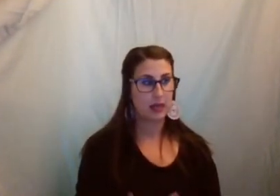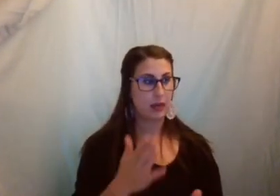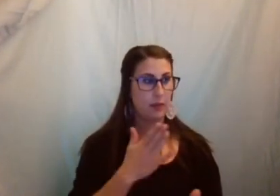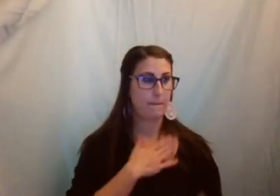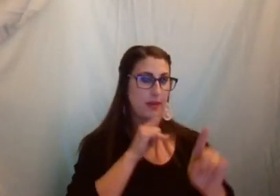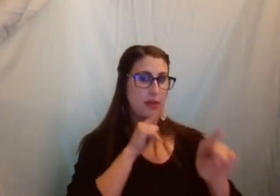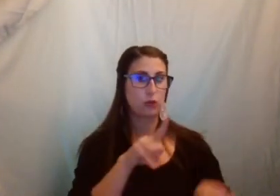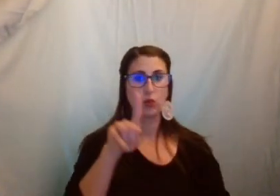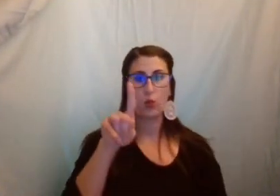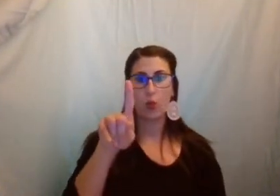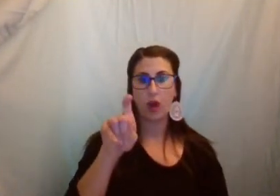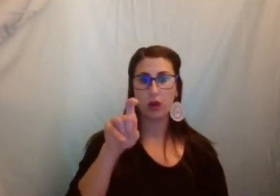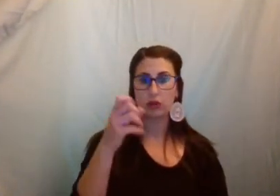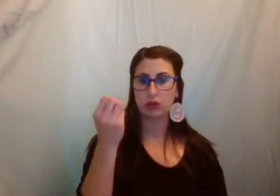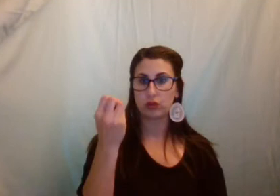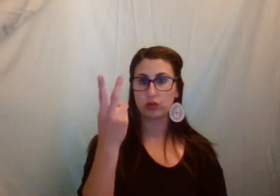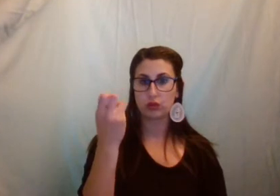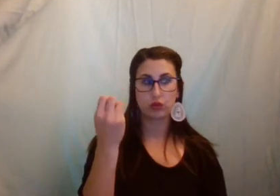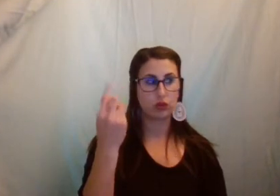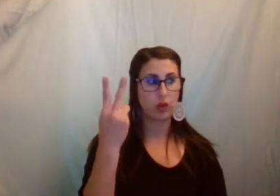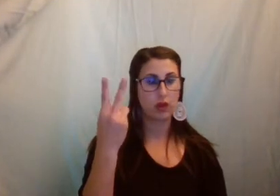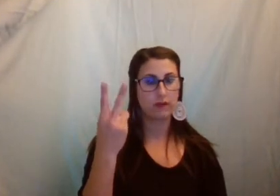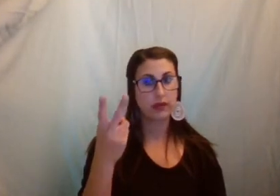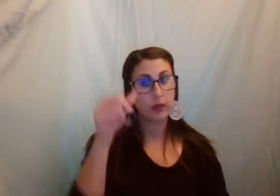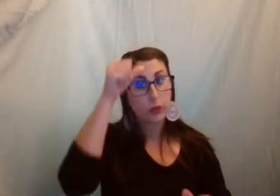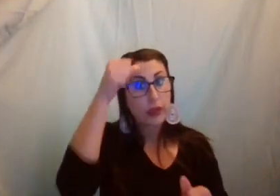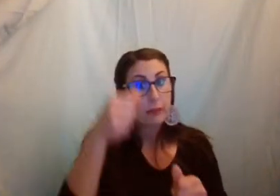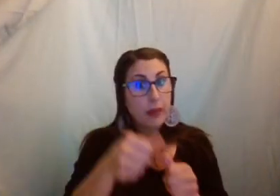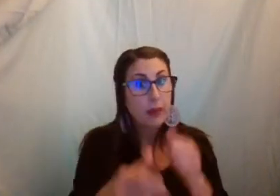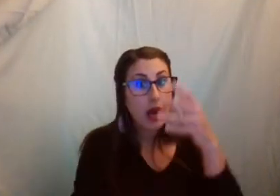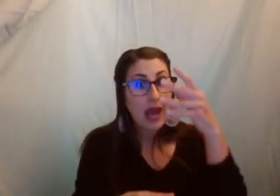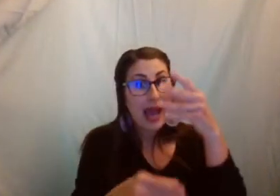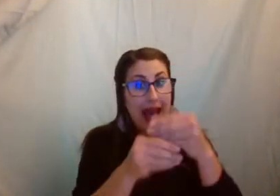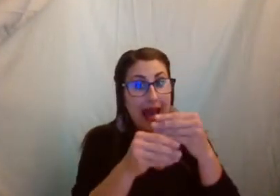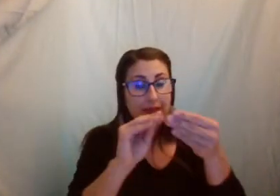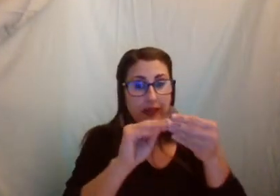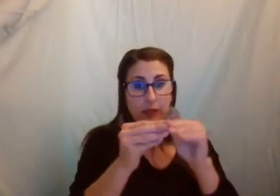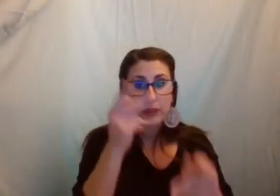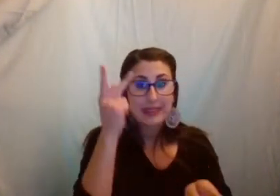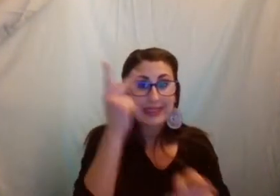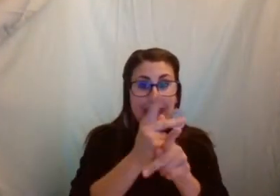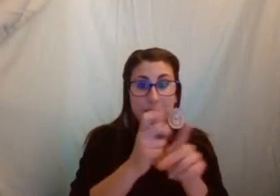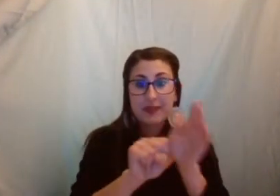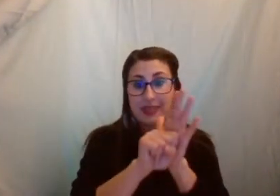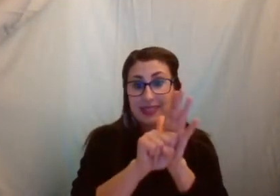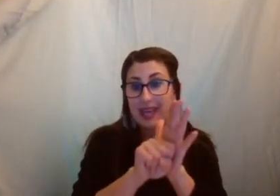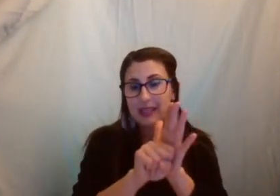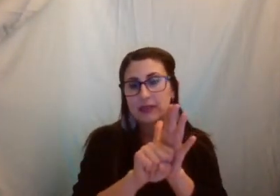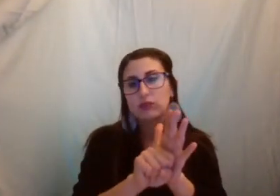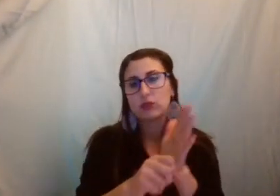And when I do that, I get 112, but I'm going to add and keep. So